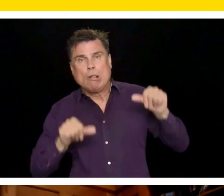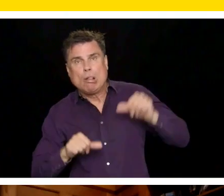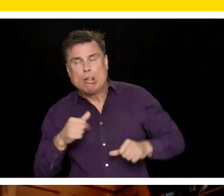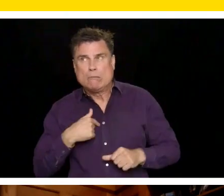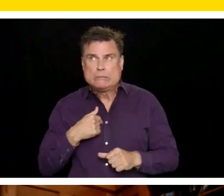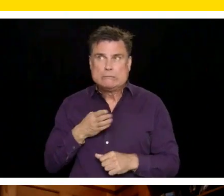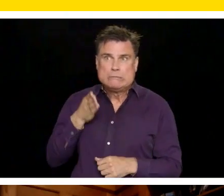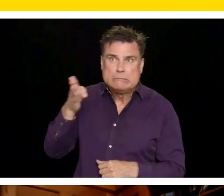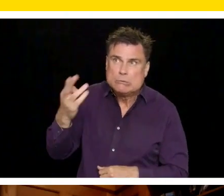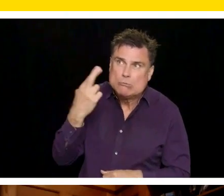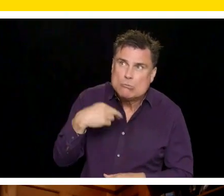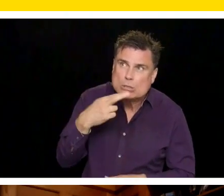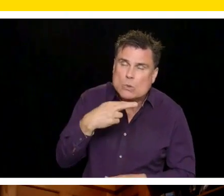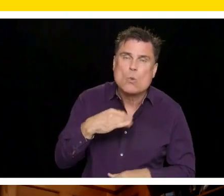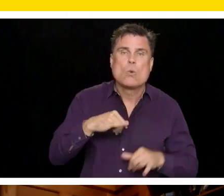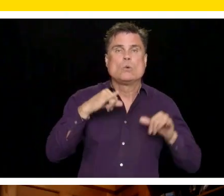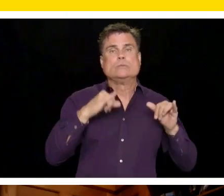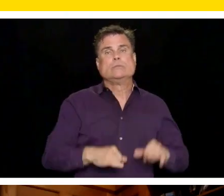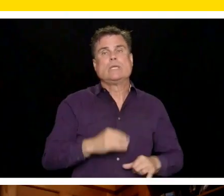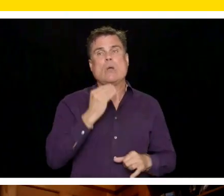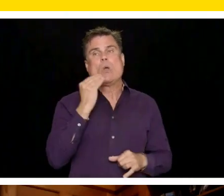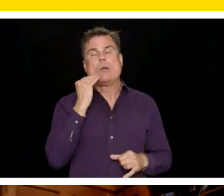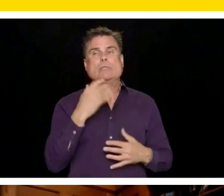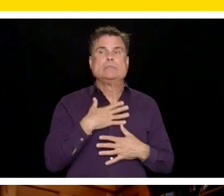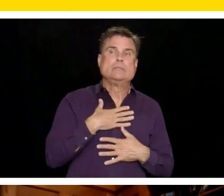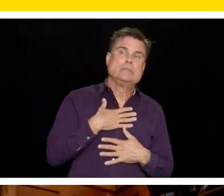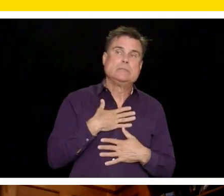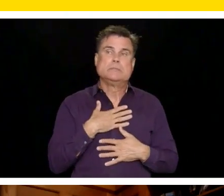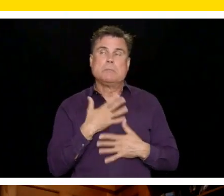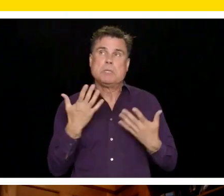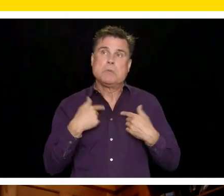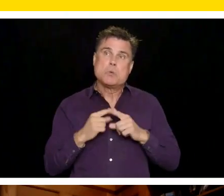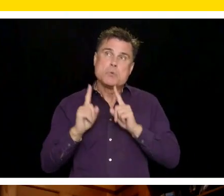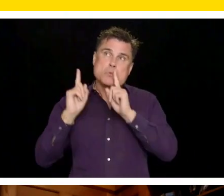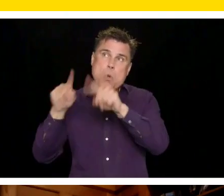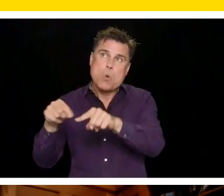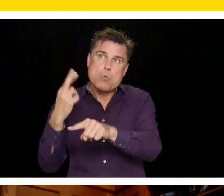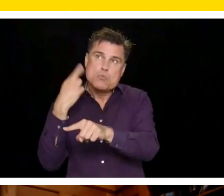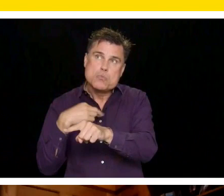services that are available are great, but I think they do take a percentage too. So I like to try and help the